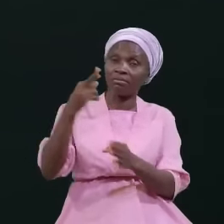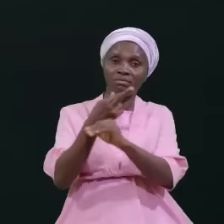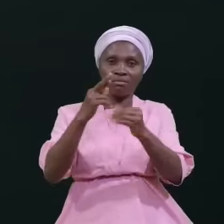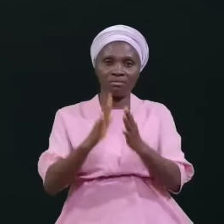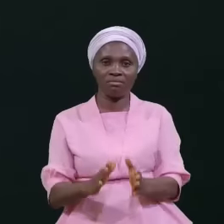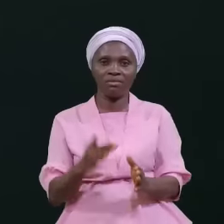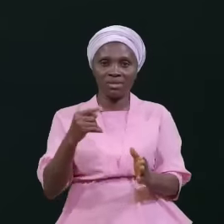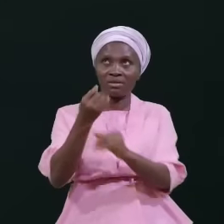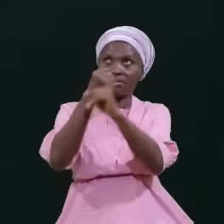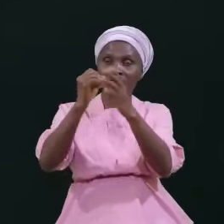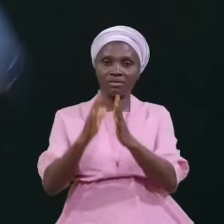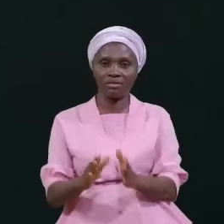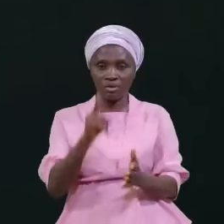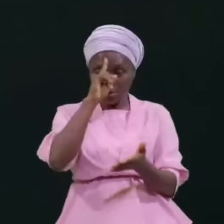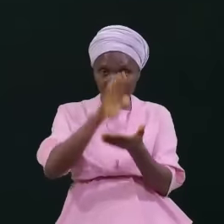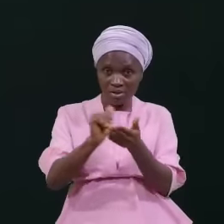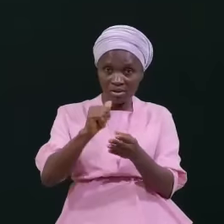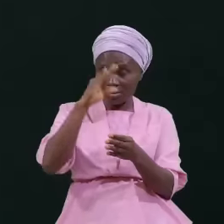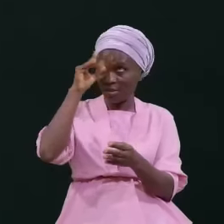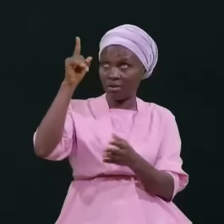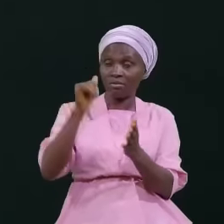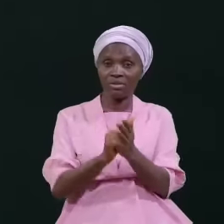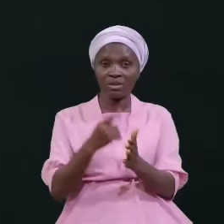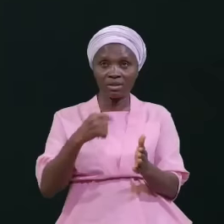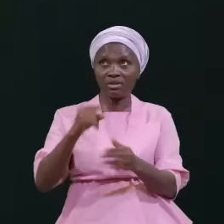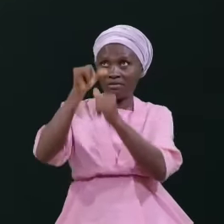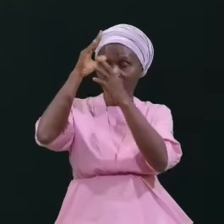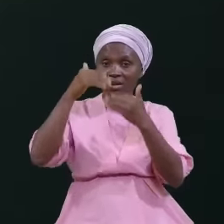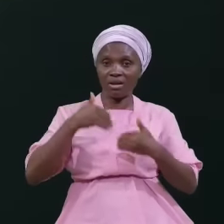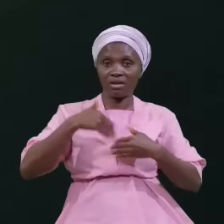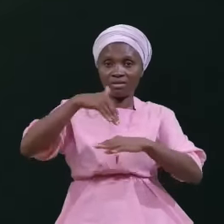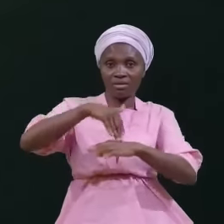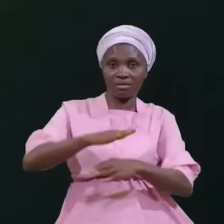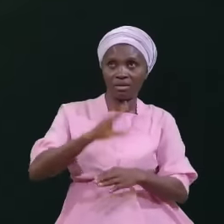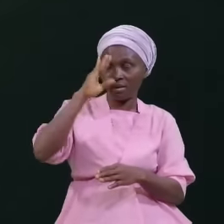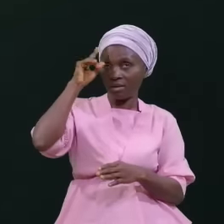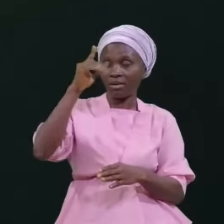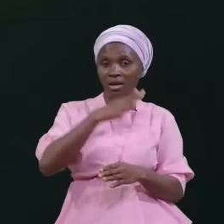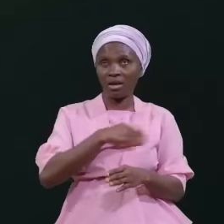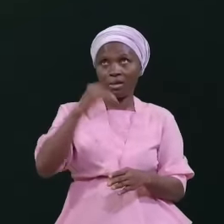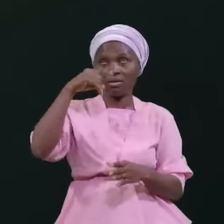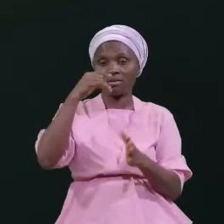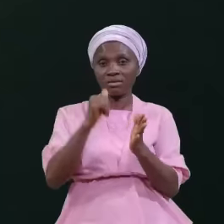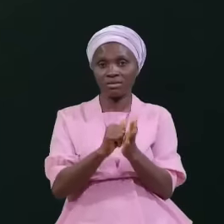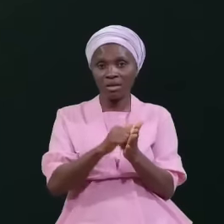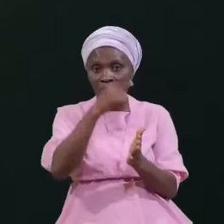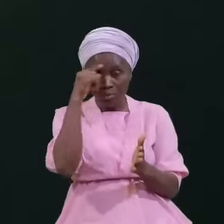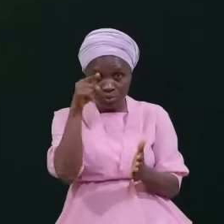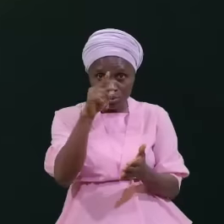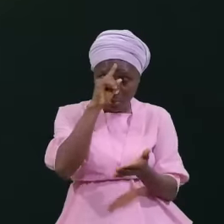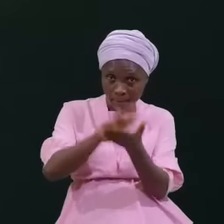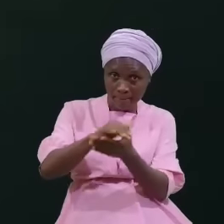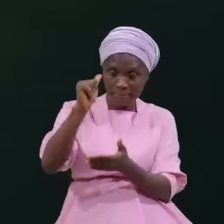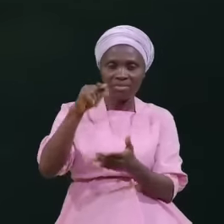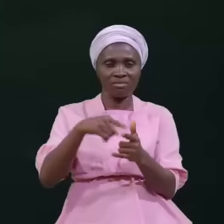believe him, that the Father at saint, and he says, because you believe, you'll not perish, you'll